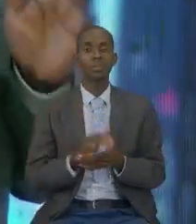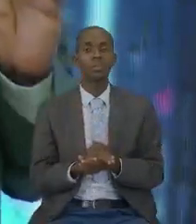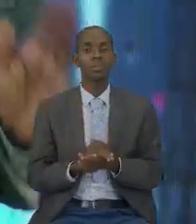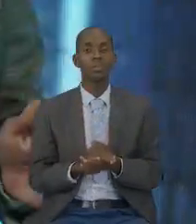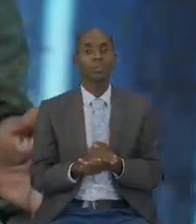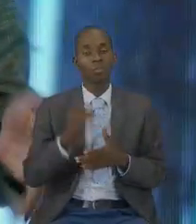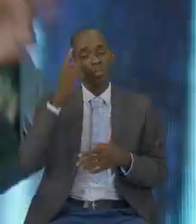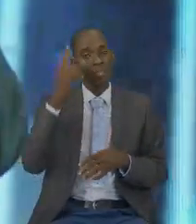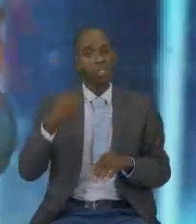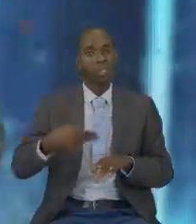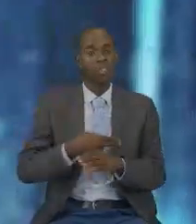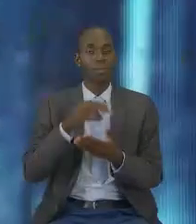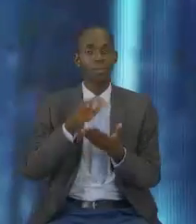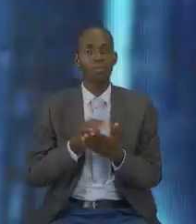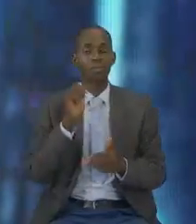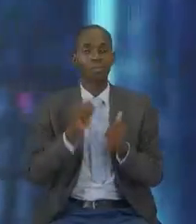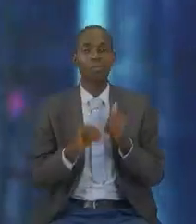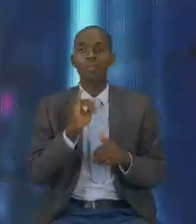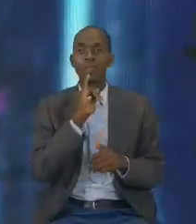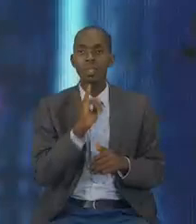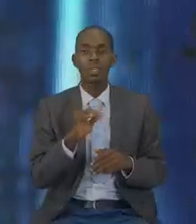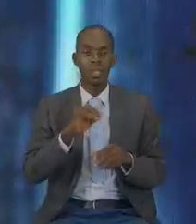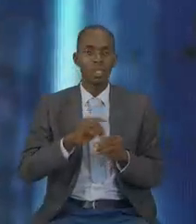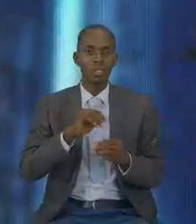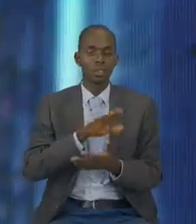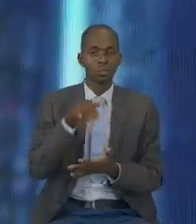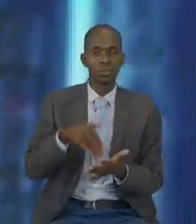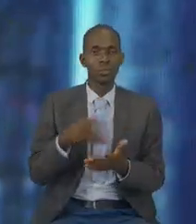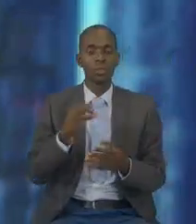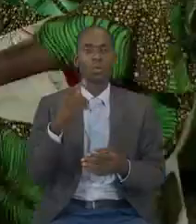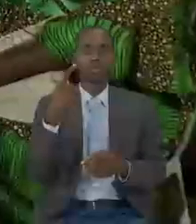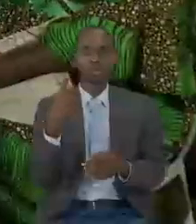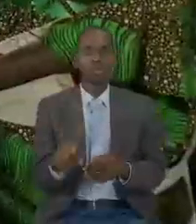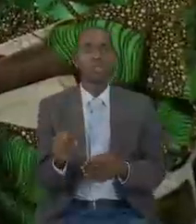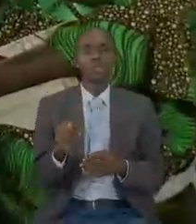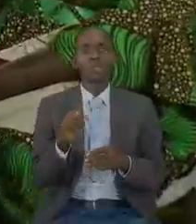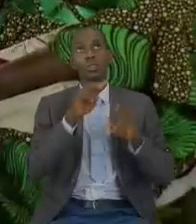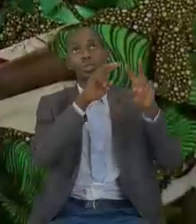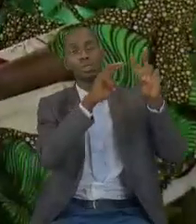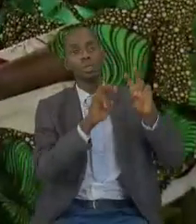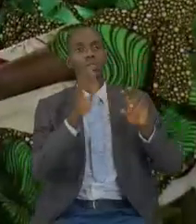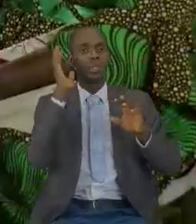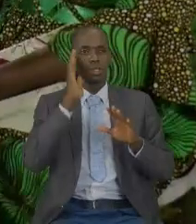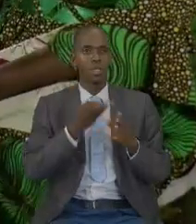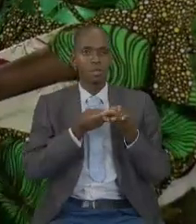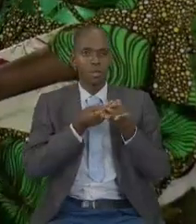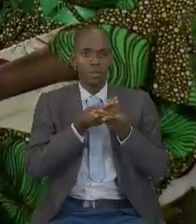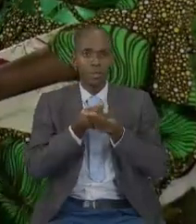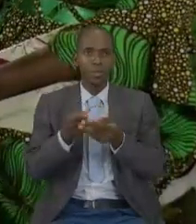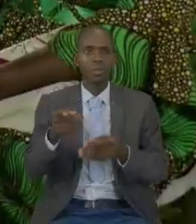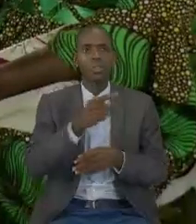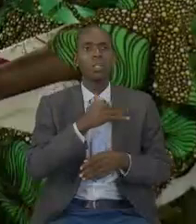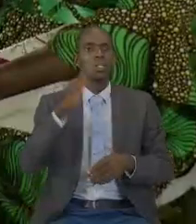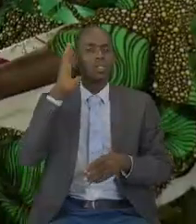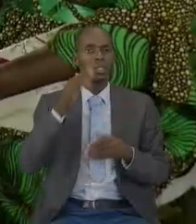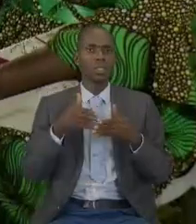the Lamb which is in the midst of the throne shall feed them and shall lead